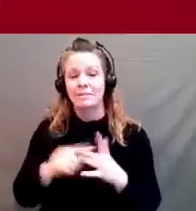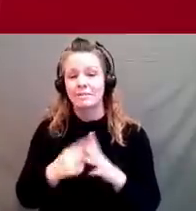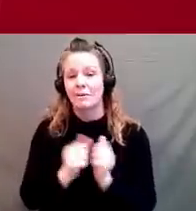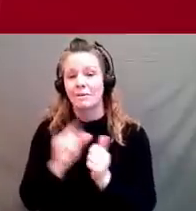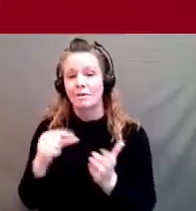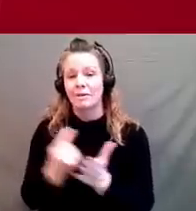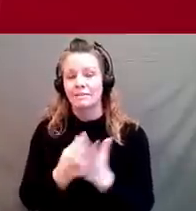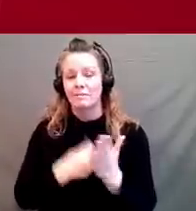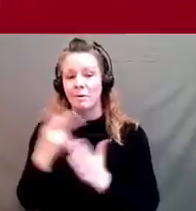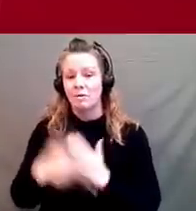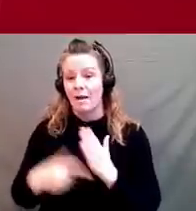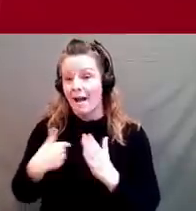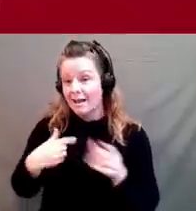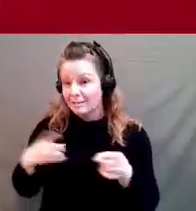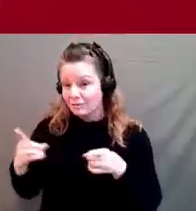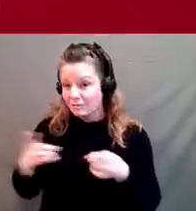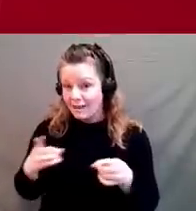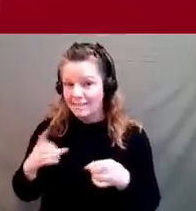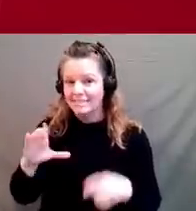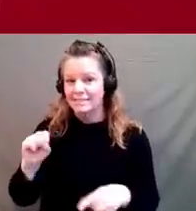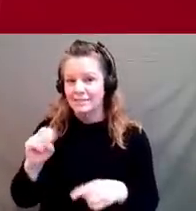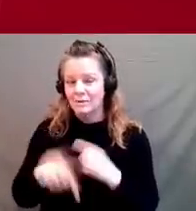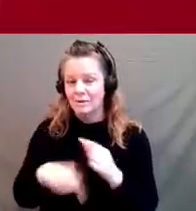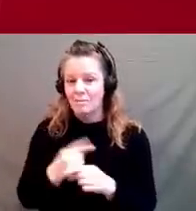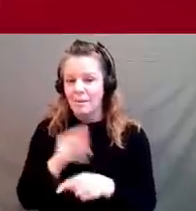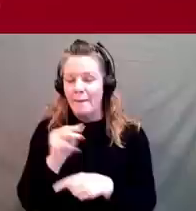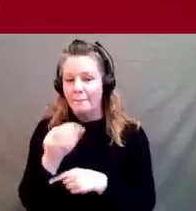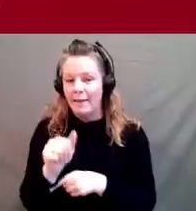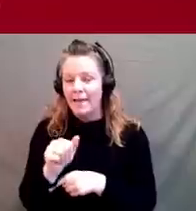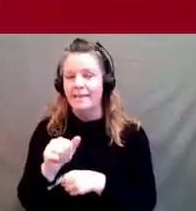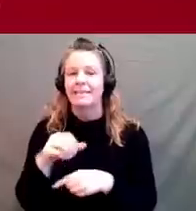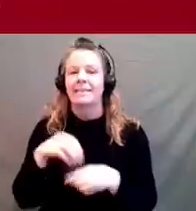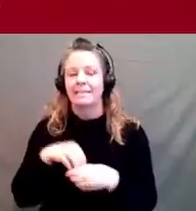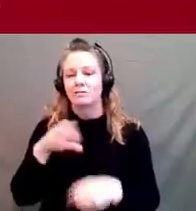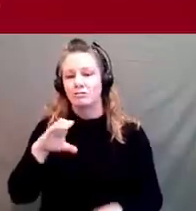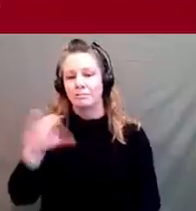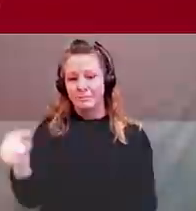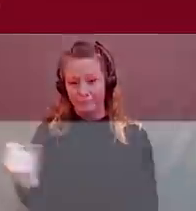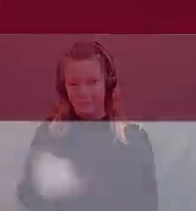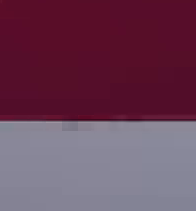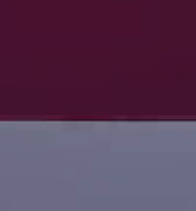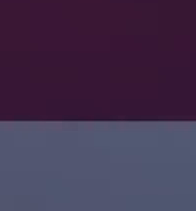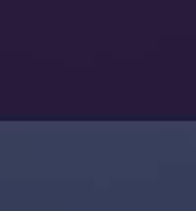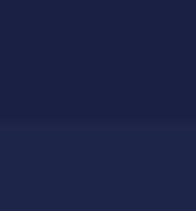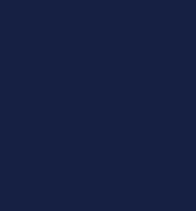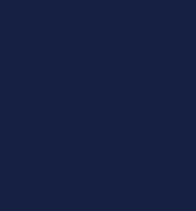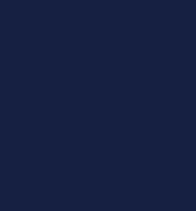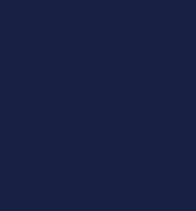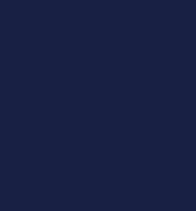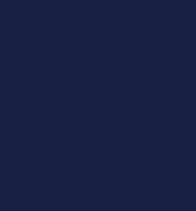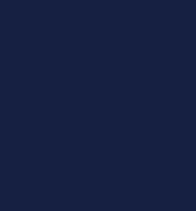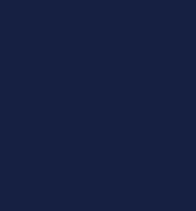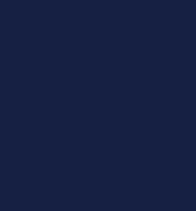program that I direct, CSU Global's master's degree in criminal justice.